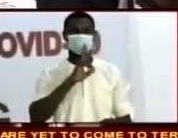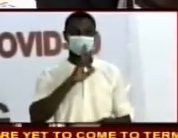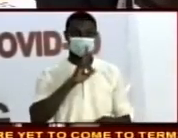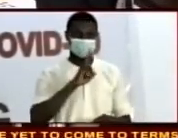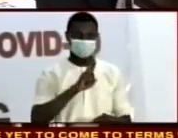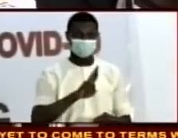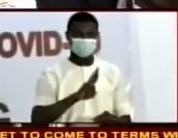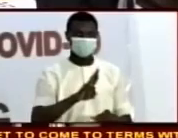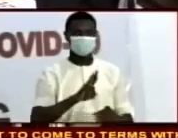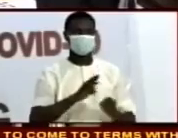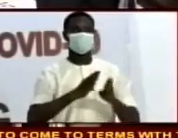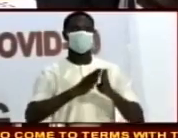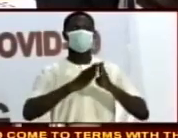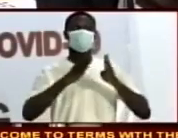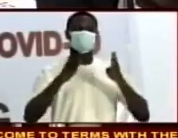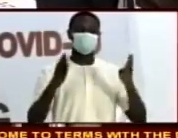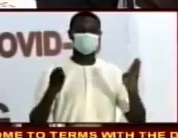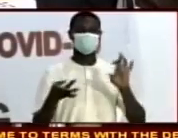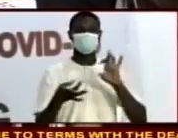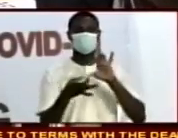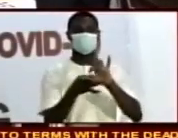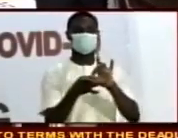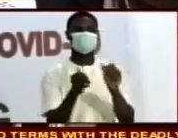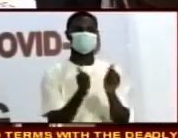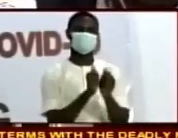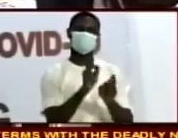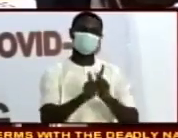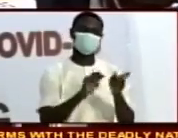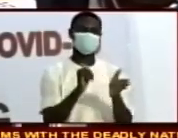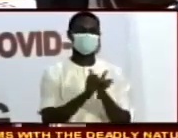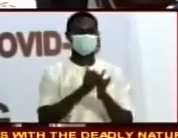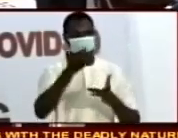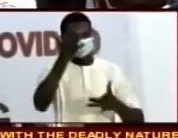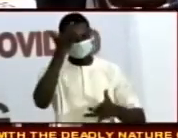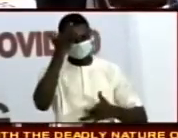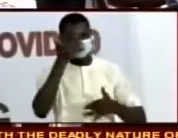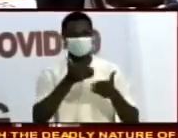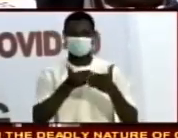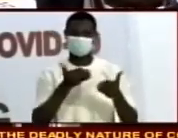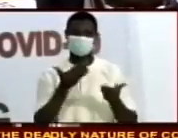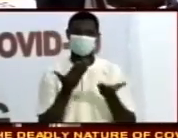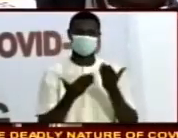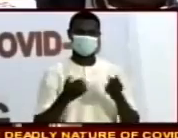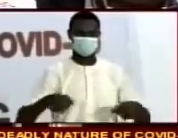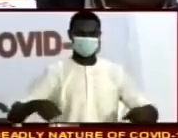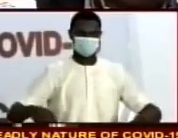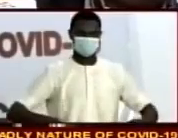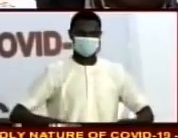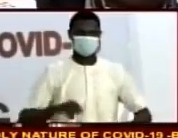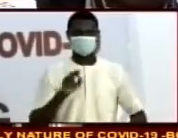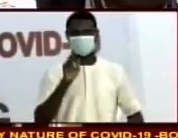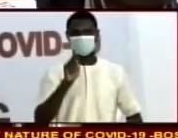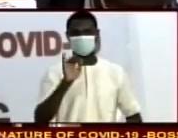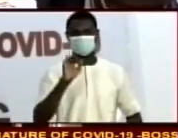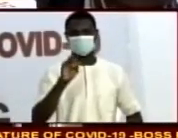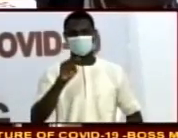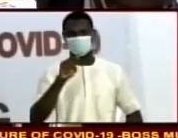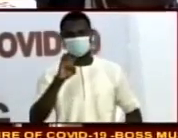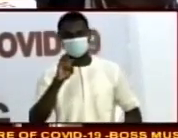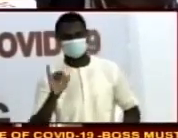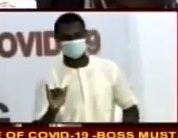overwhelmingly connected with pre-existing diseases, kidney disease, high blood pressure, cancer,